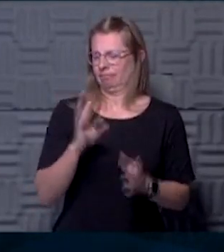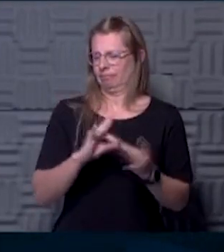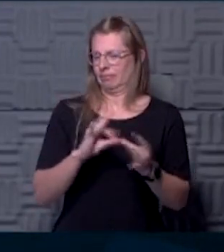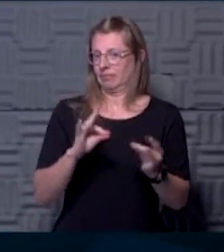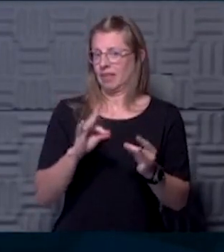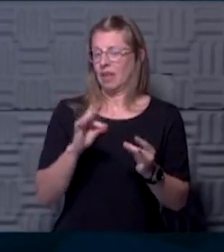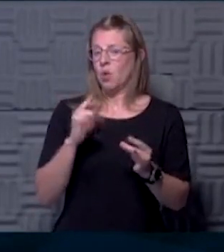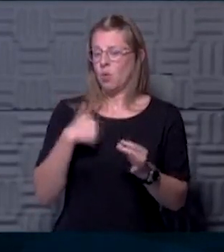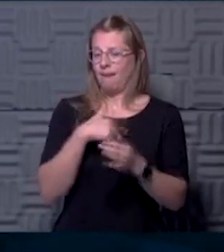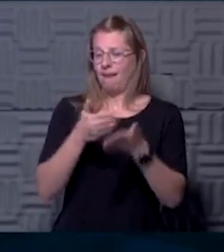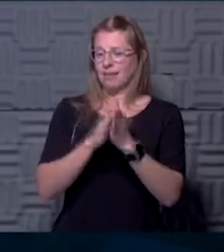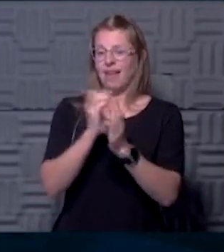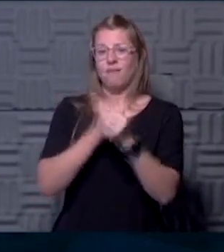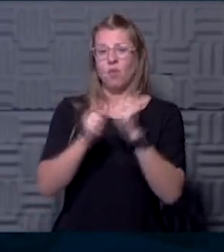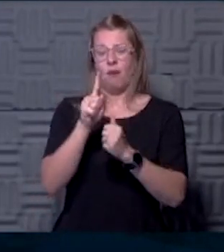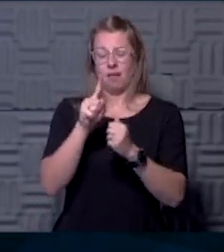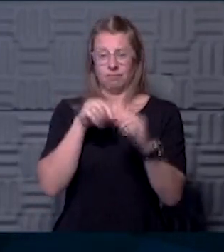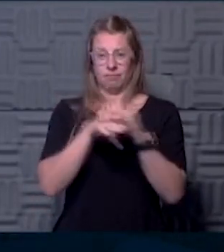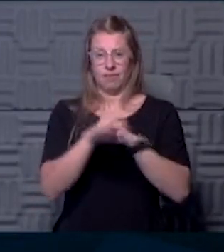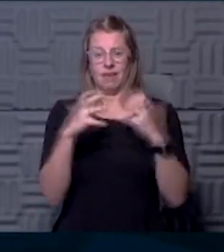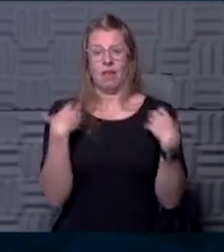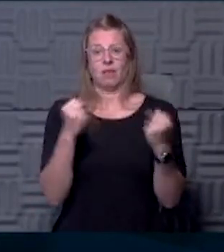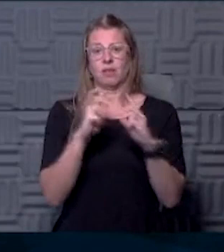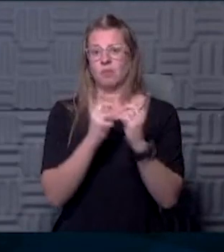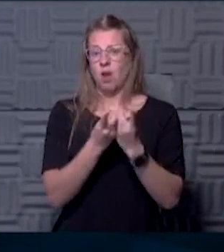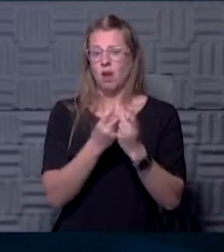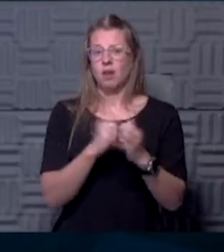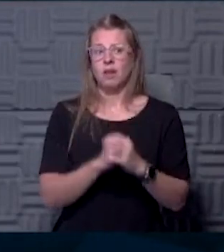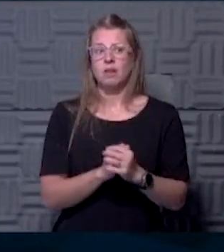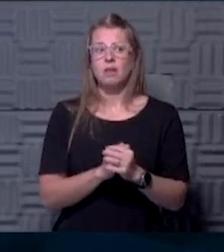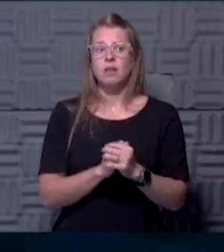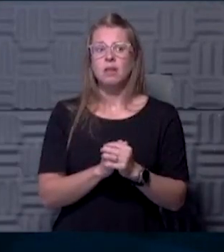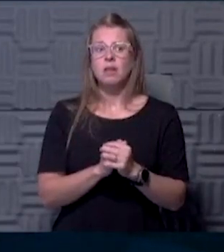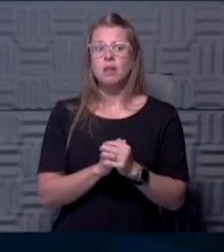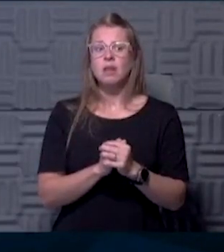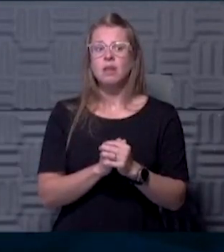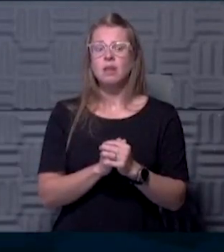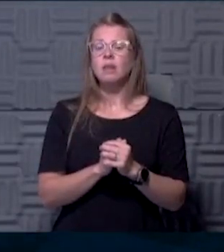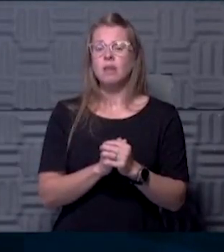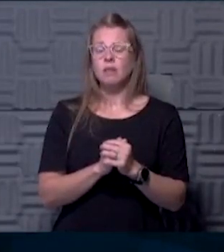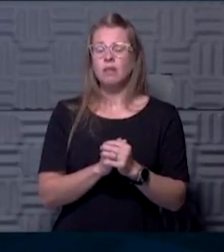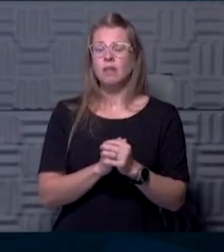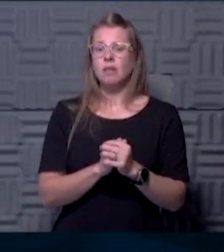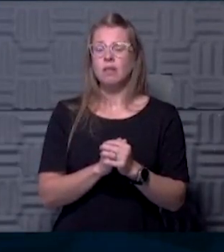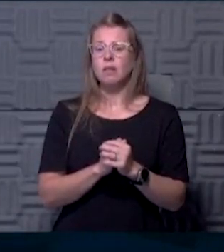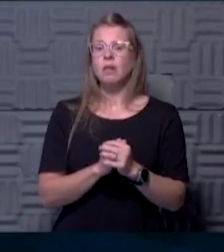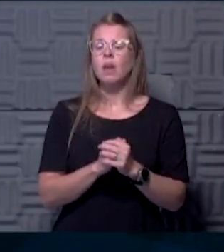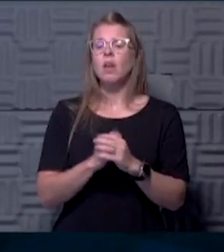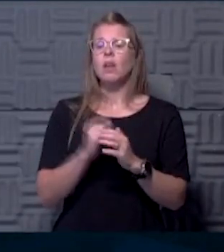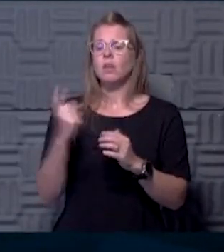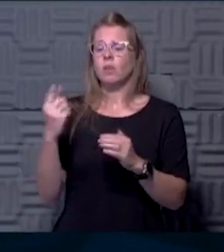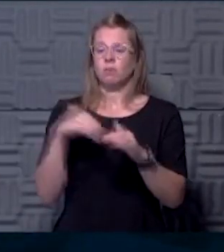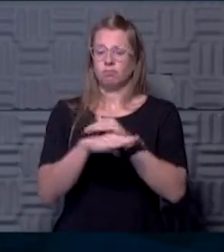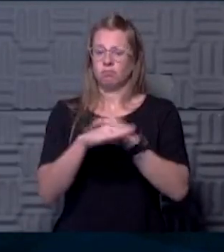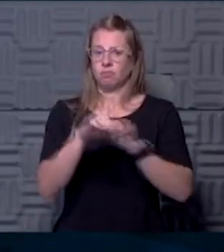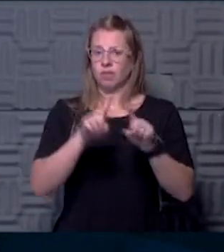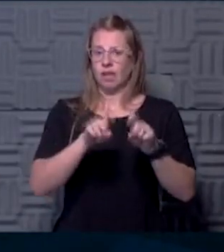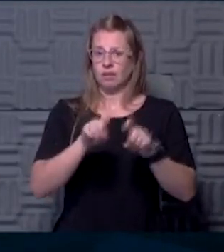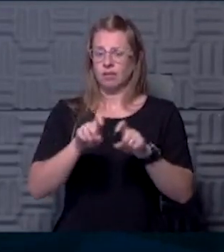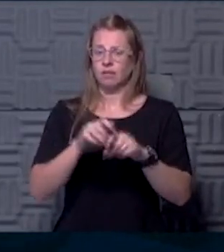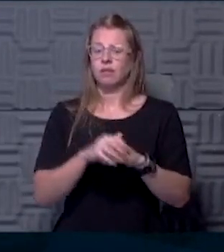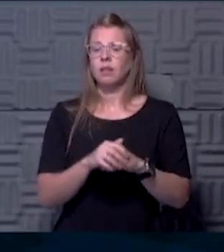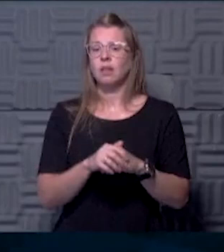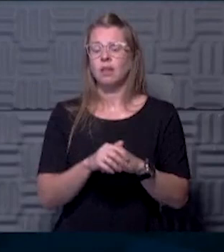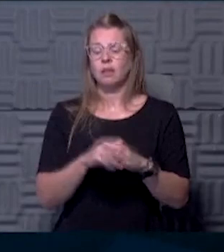who comes through the health department how they want to identify of those people who have come to get tested, and this is all our data through the